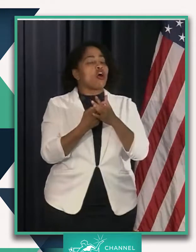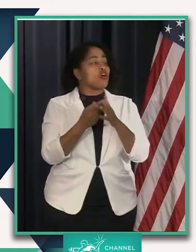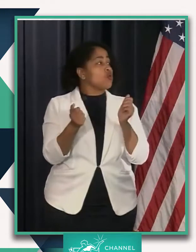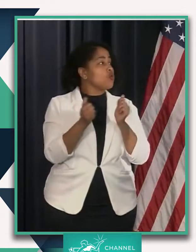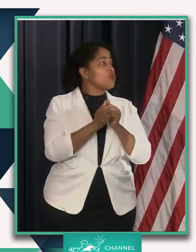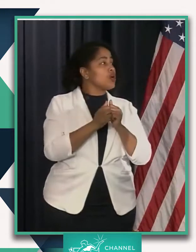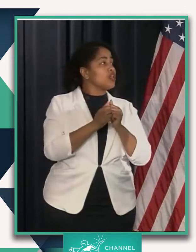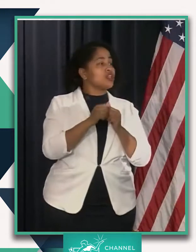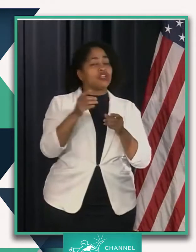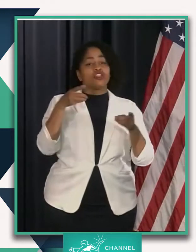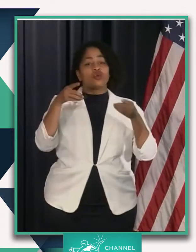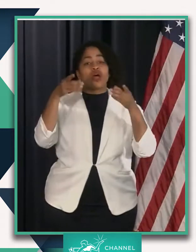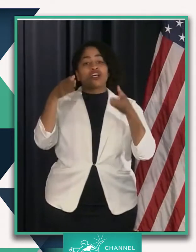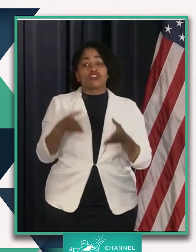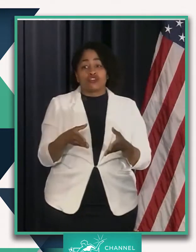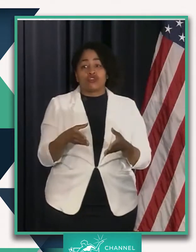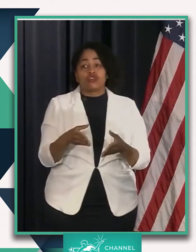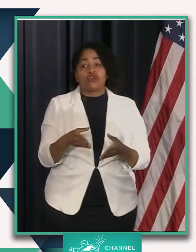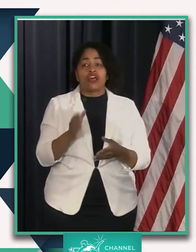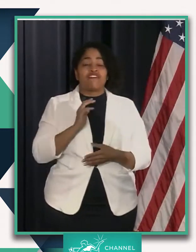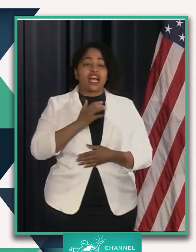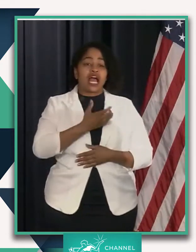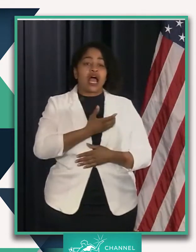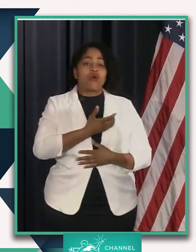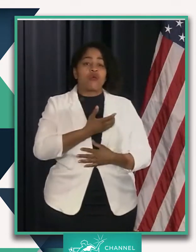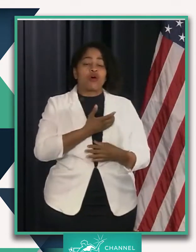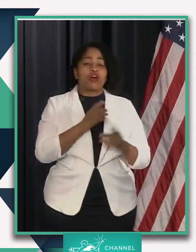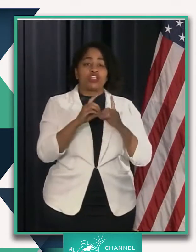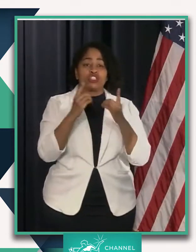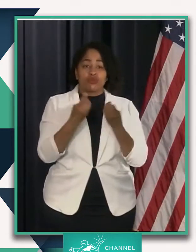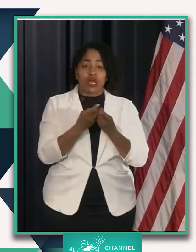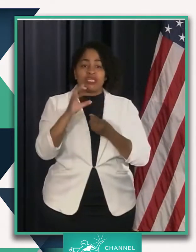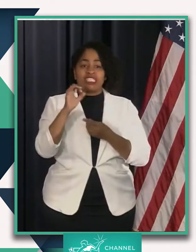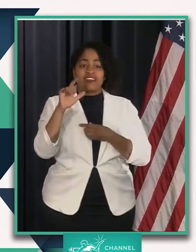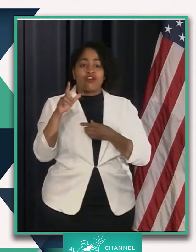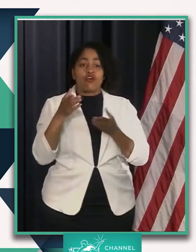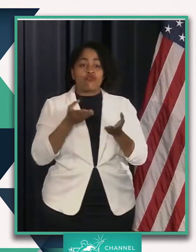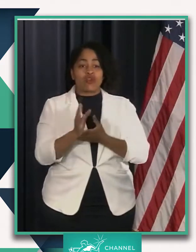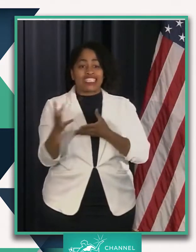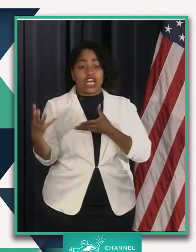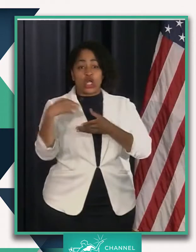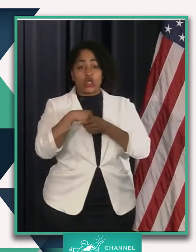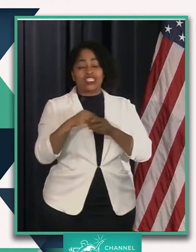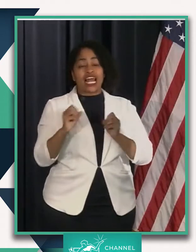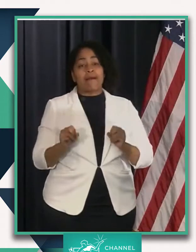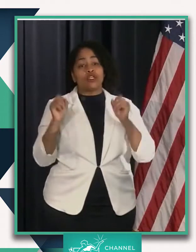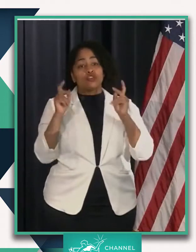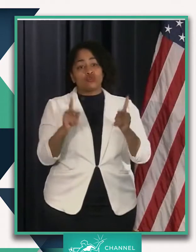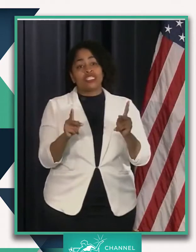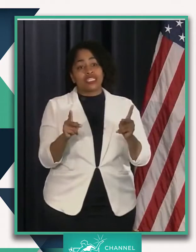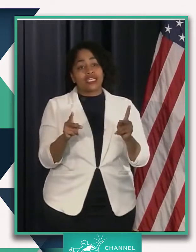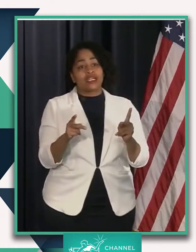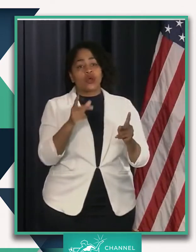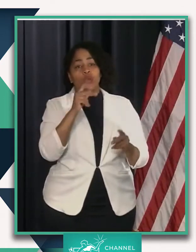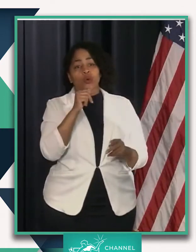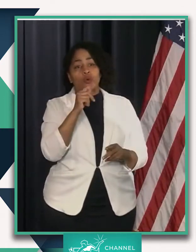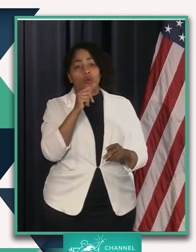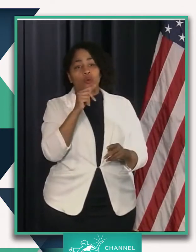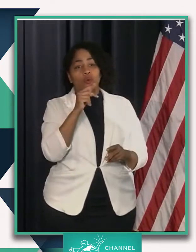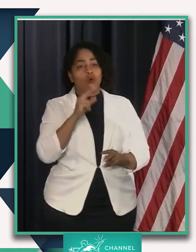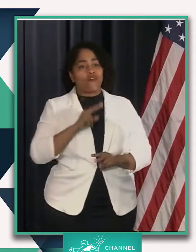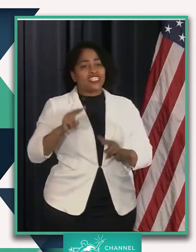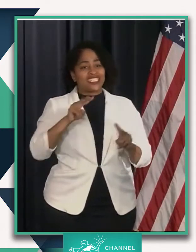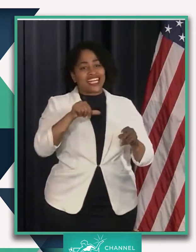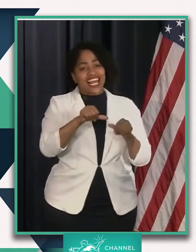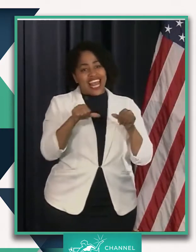with the director of our Department of Civil Rights, Inclusion, and Opportunity, who oversees